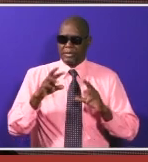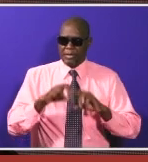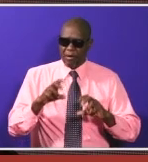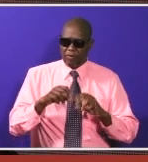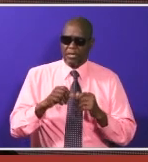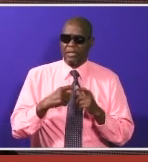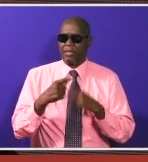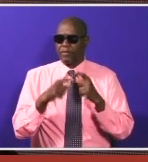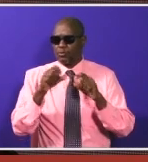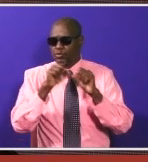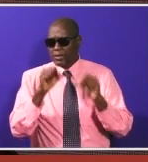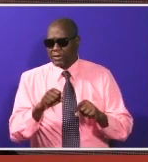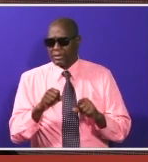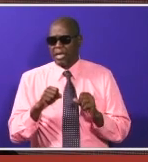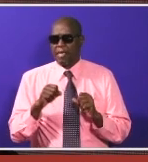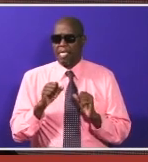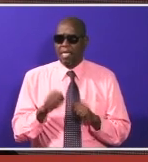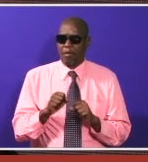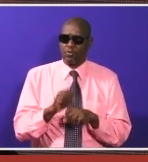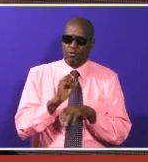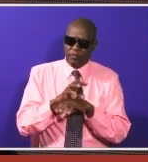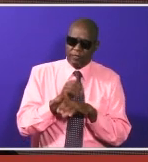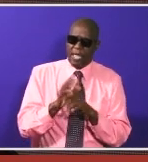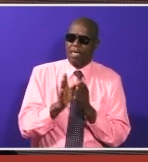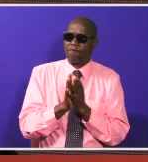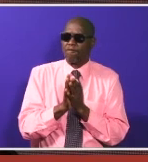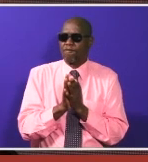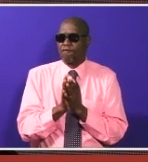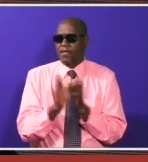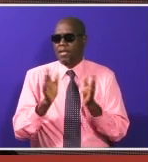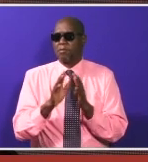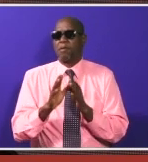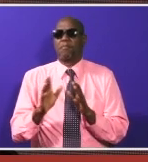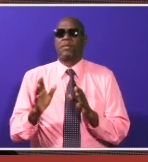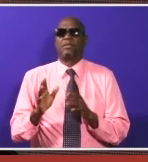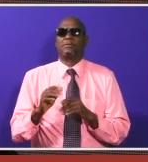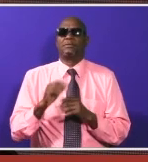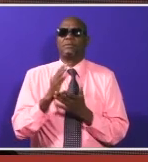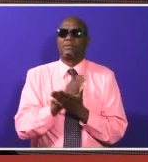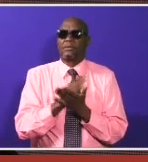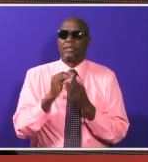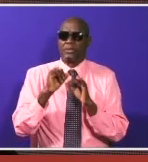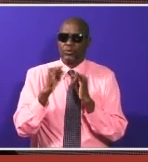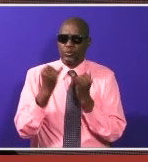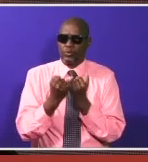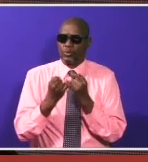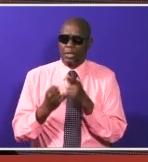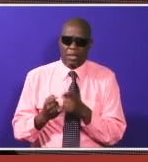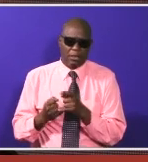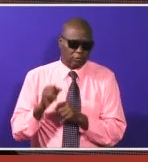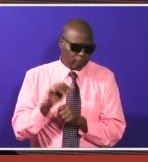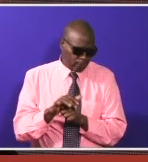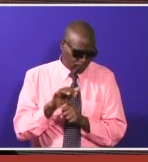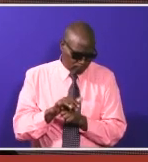structures, are able to advise every public sector institution, that alone takes a lot of work. But we've been